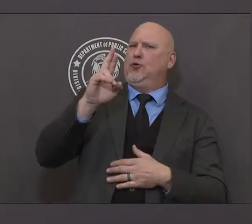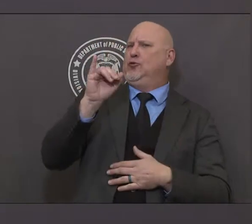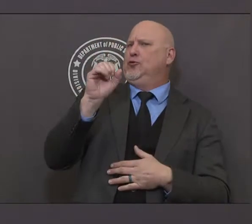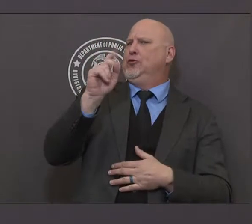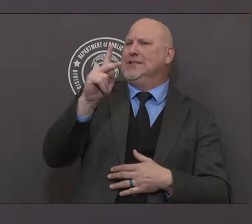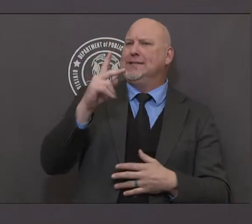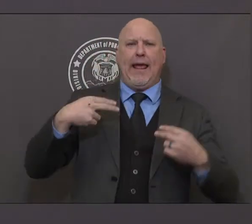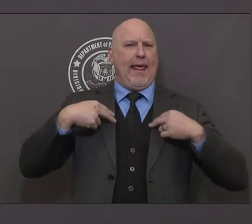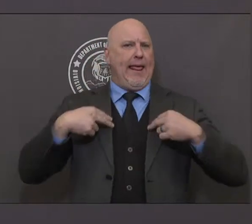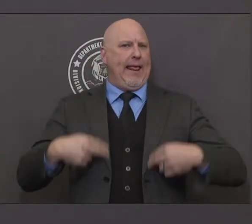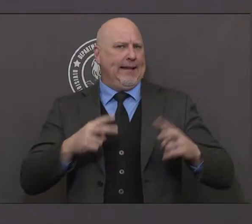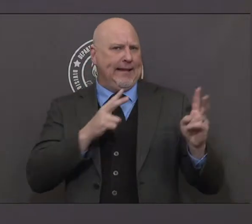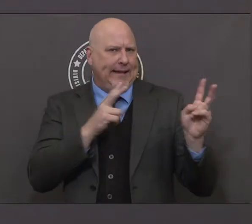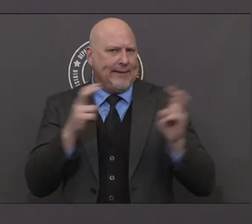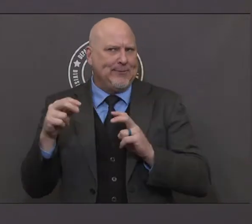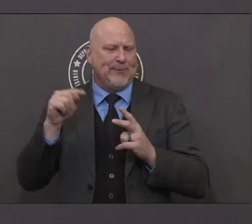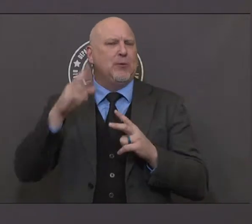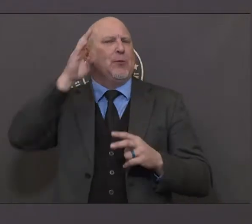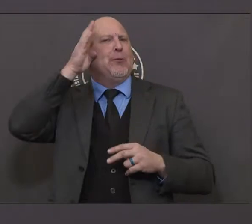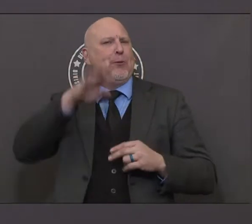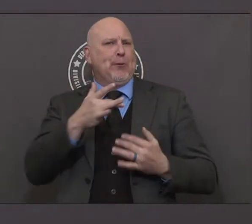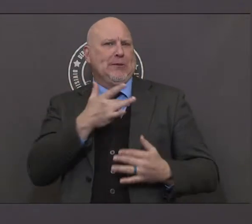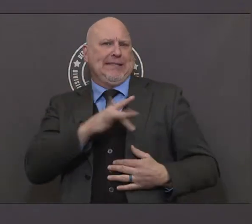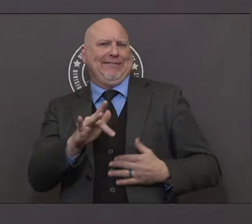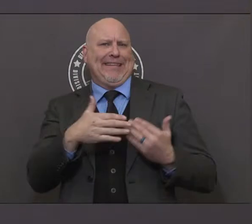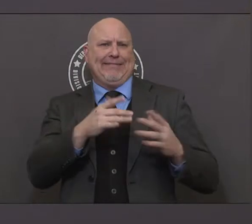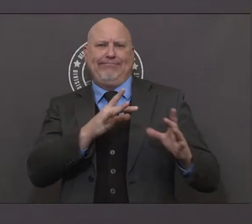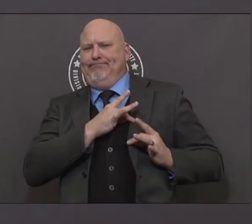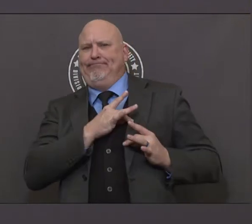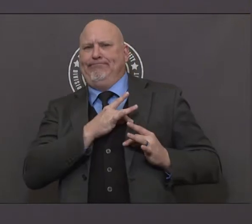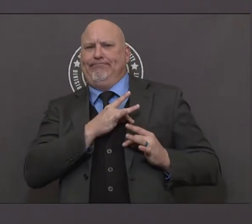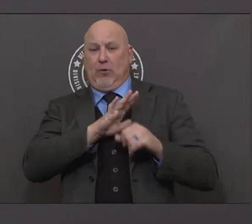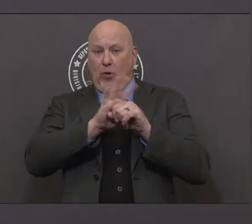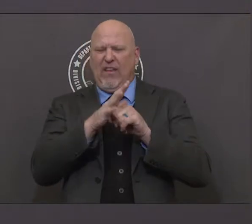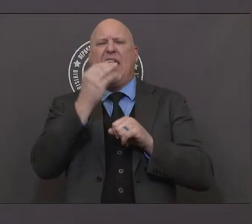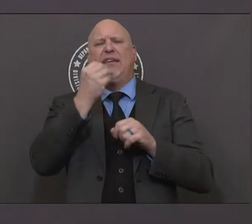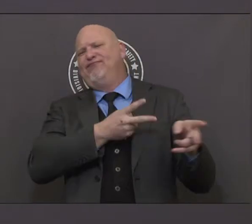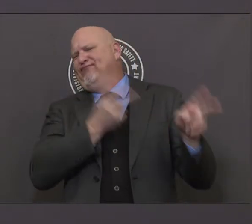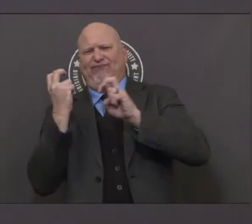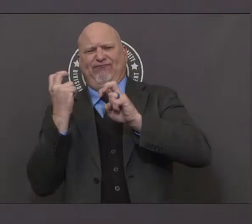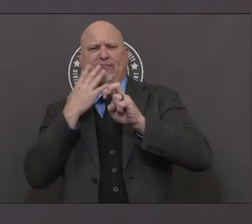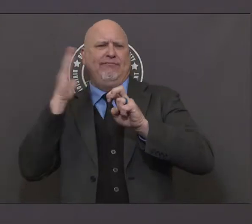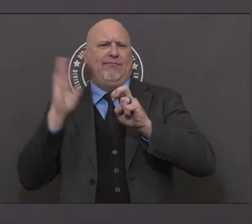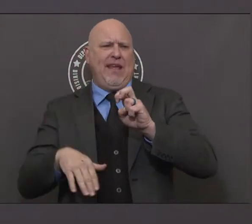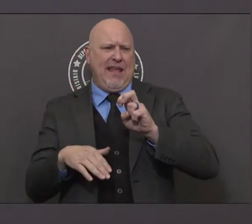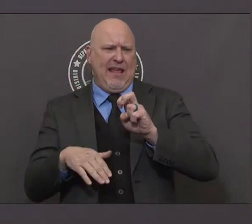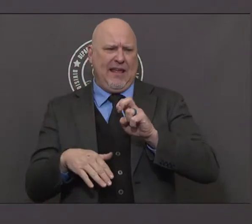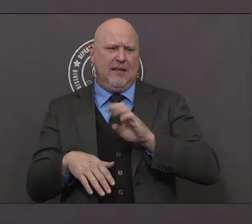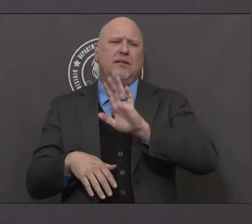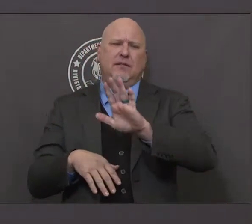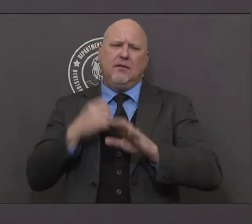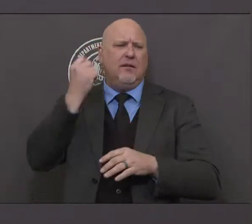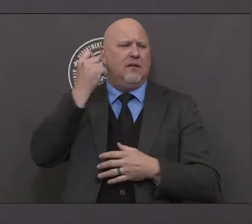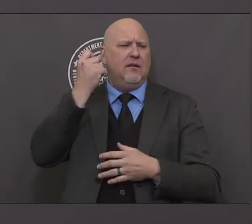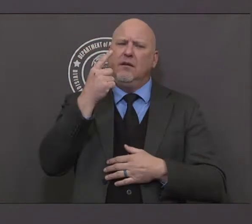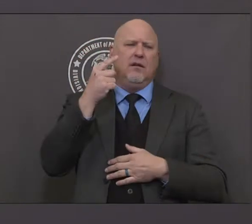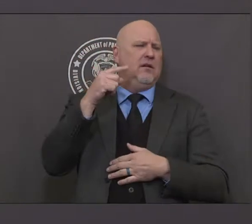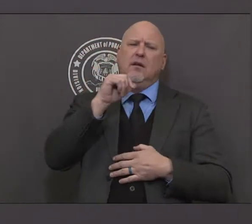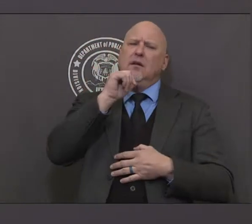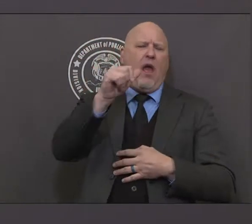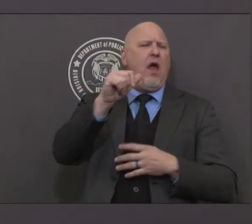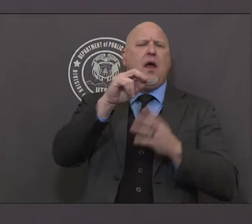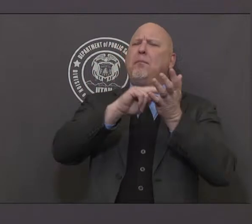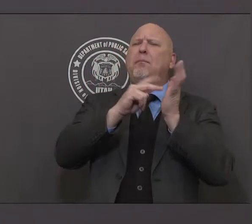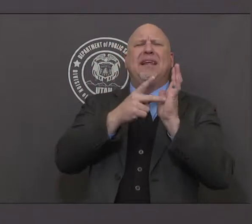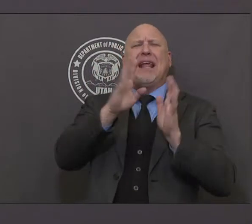risk. This is not every comorbidity. It is not every at-risk person. We recognize that. This